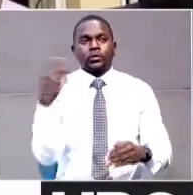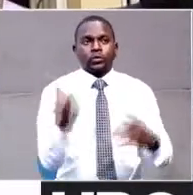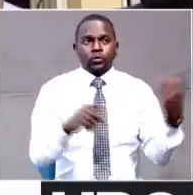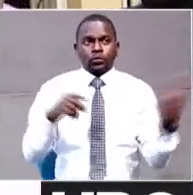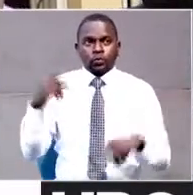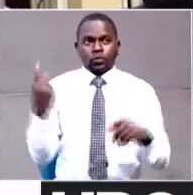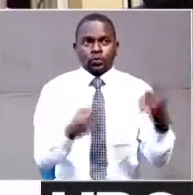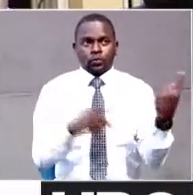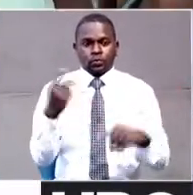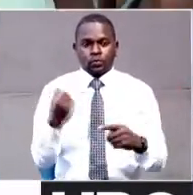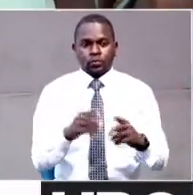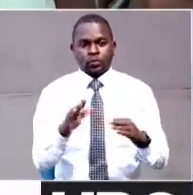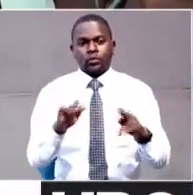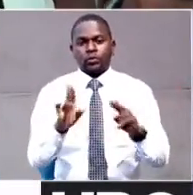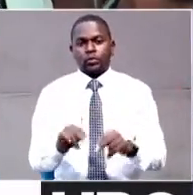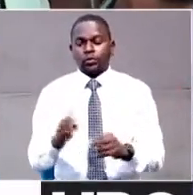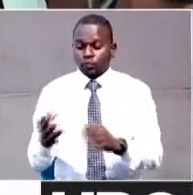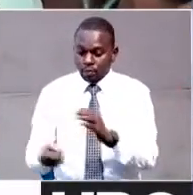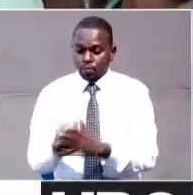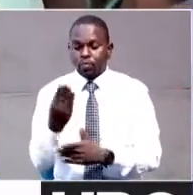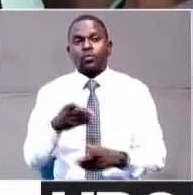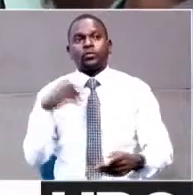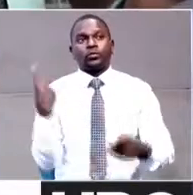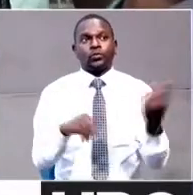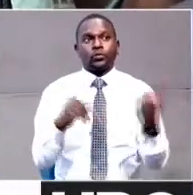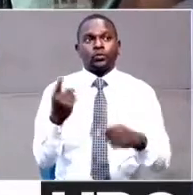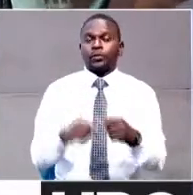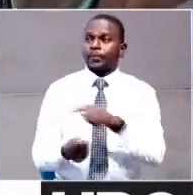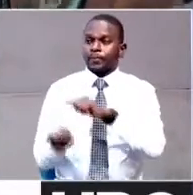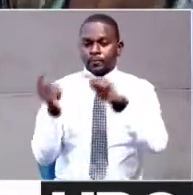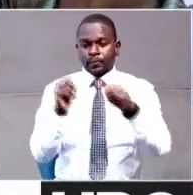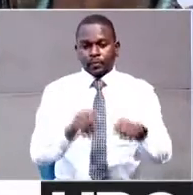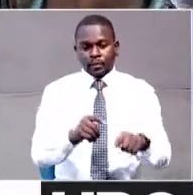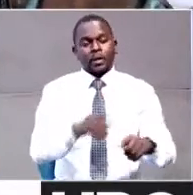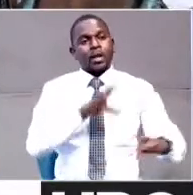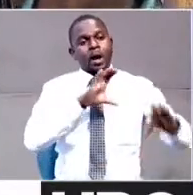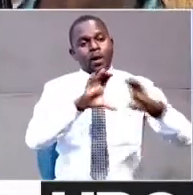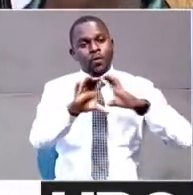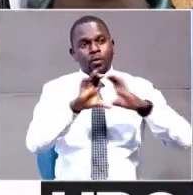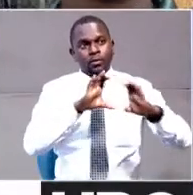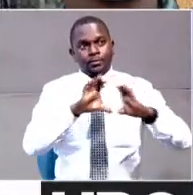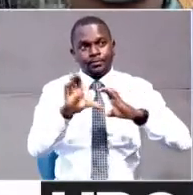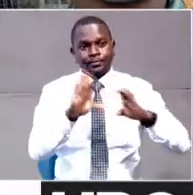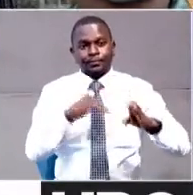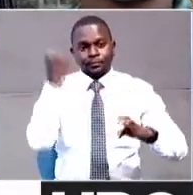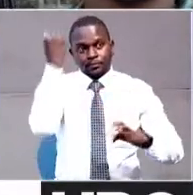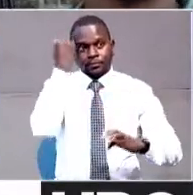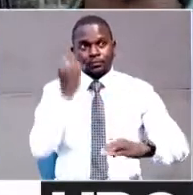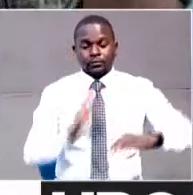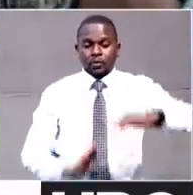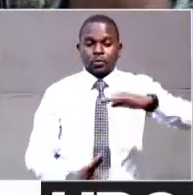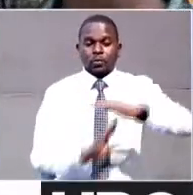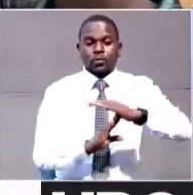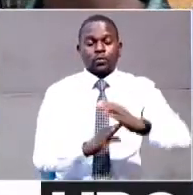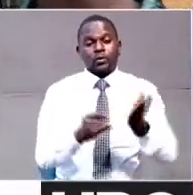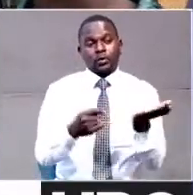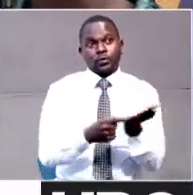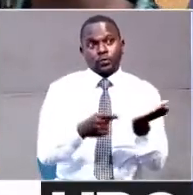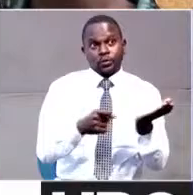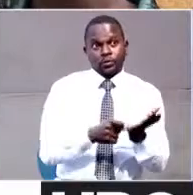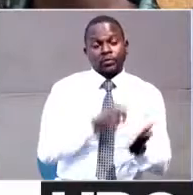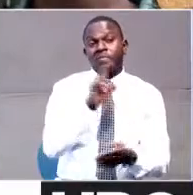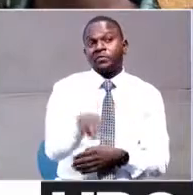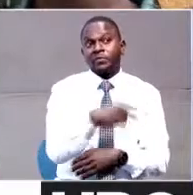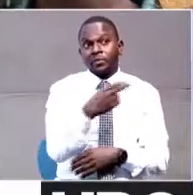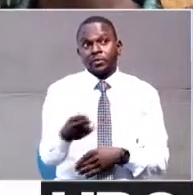not the perpetrators of torture. And I'm also here to communicate that we are giving this court an ultimatum of up to Tuesday. Failure to do